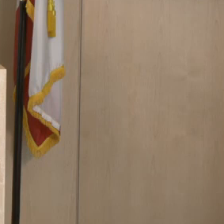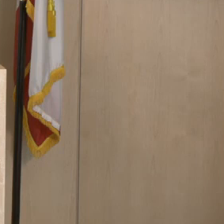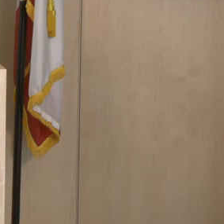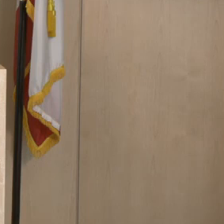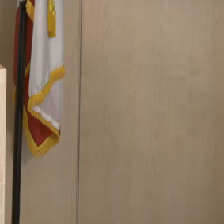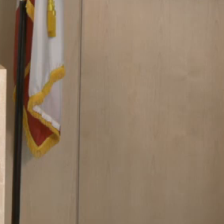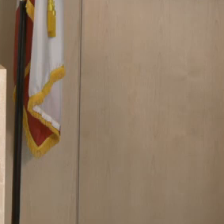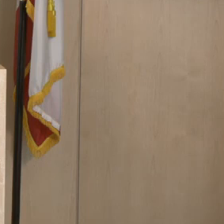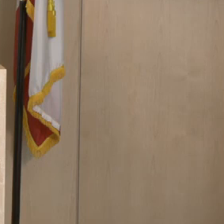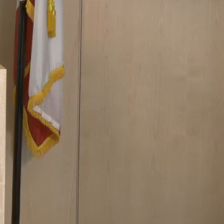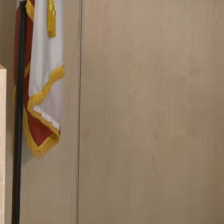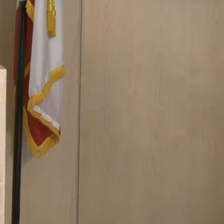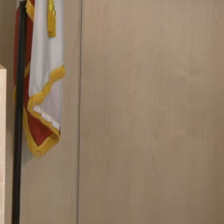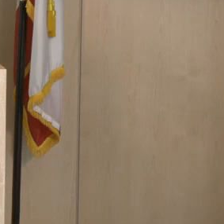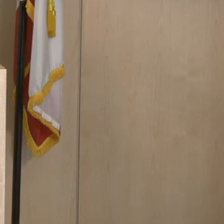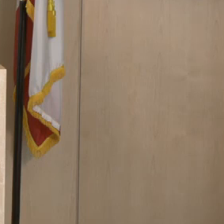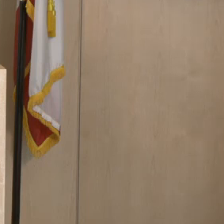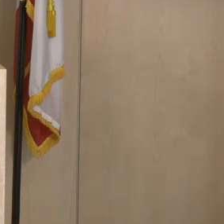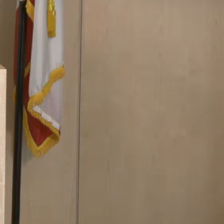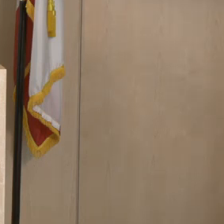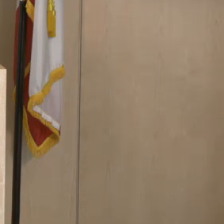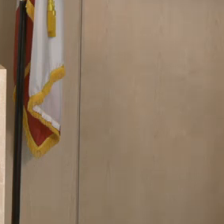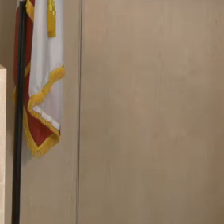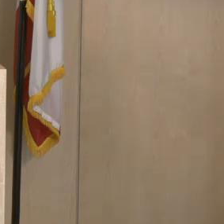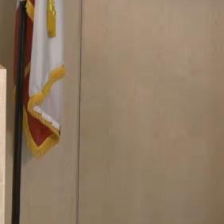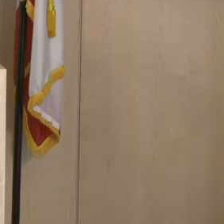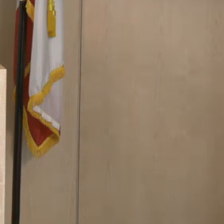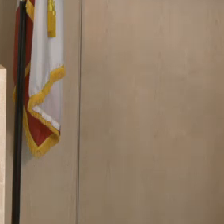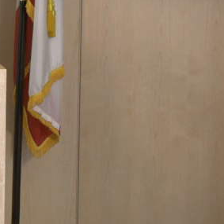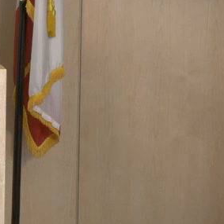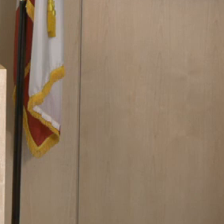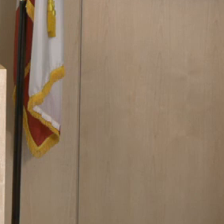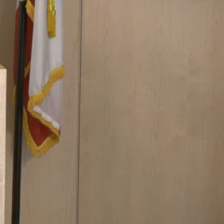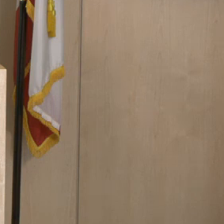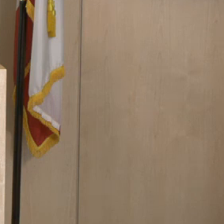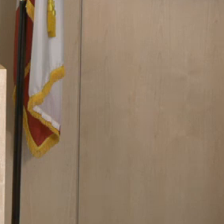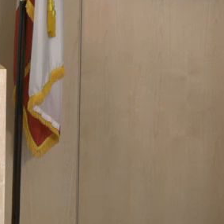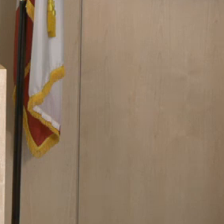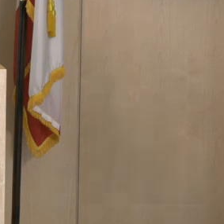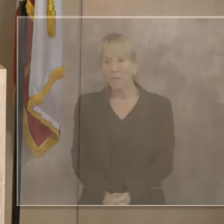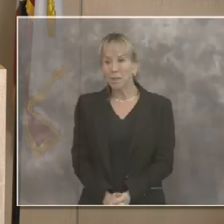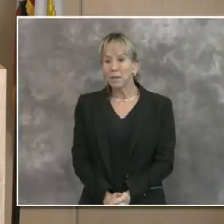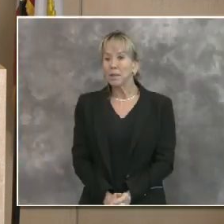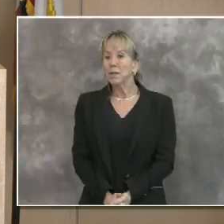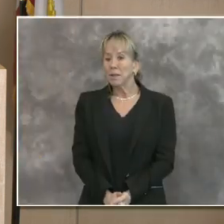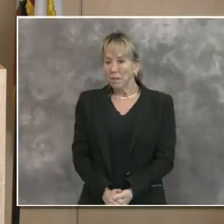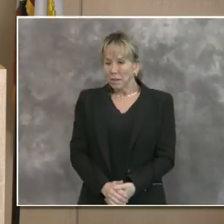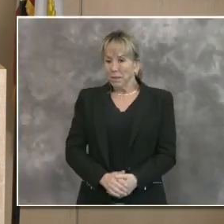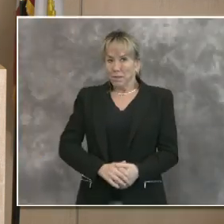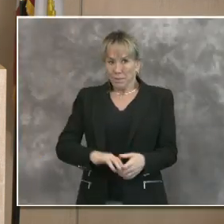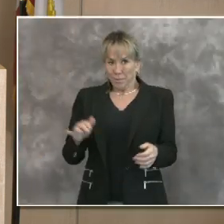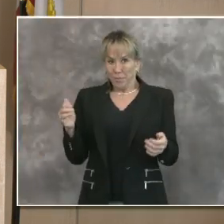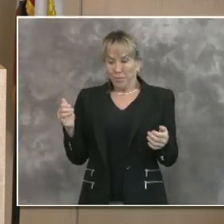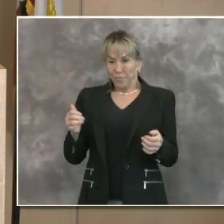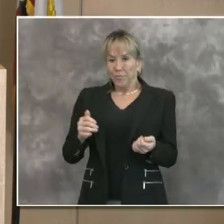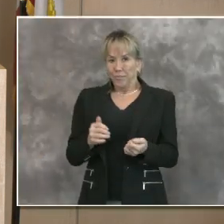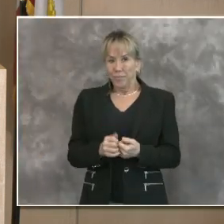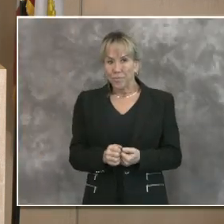overview of the groups. Pretty much.